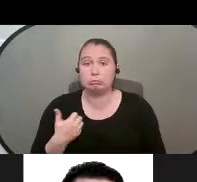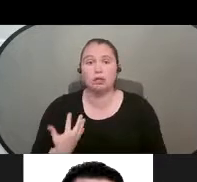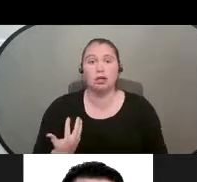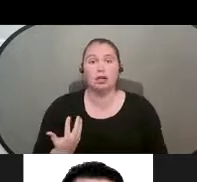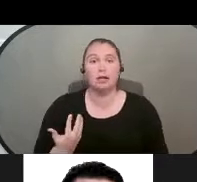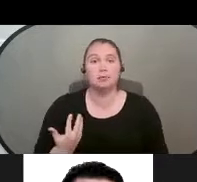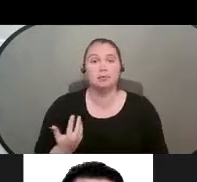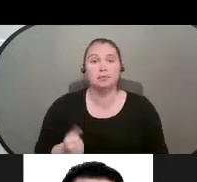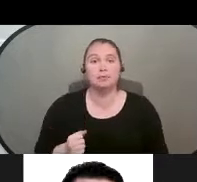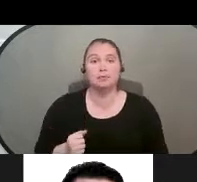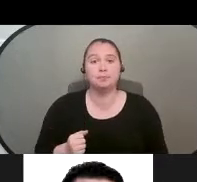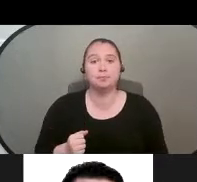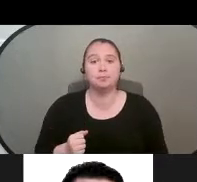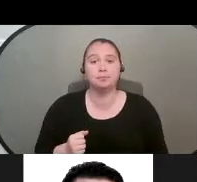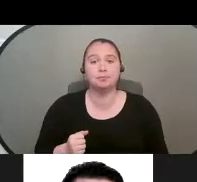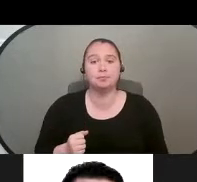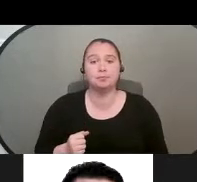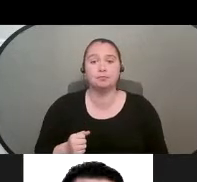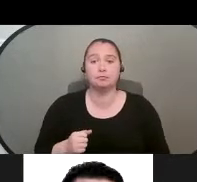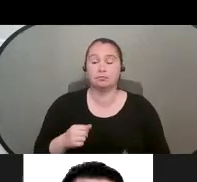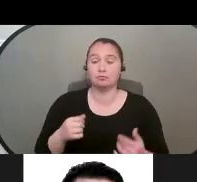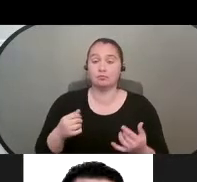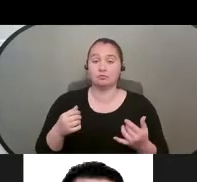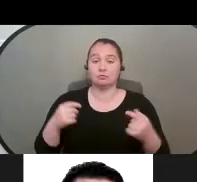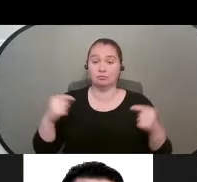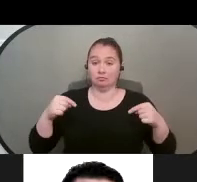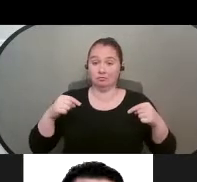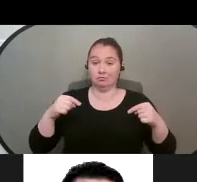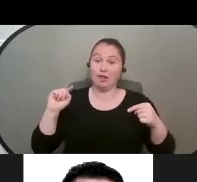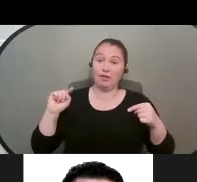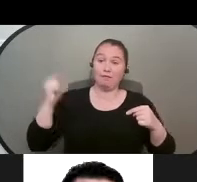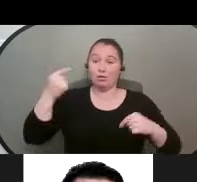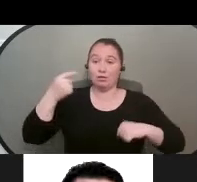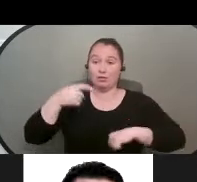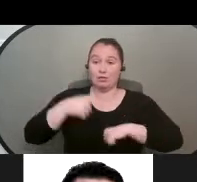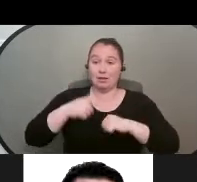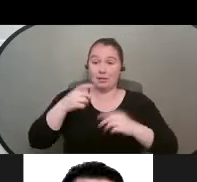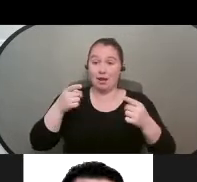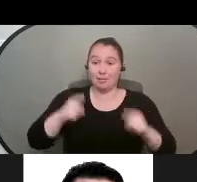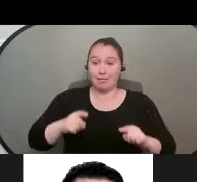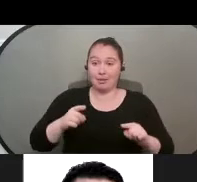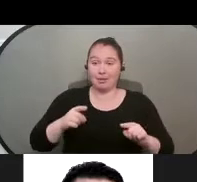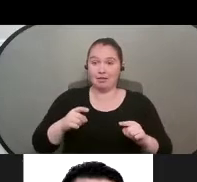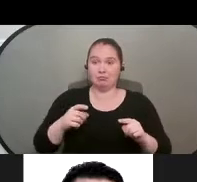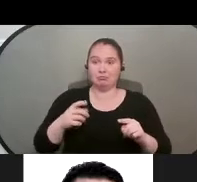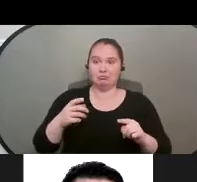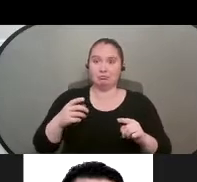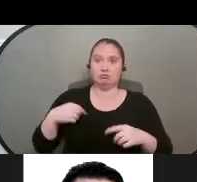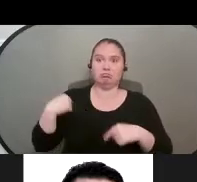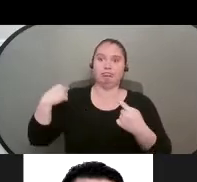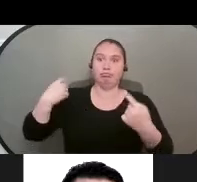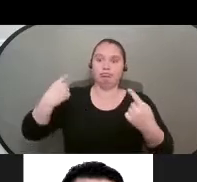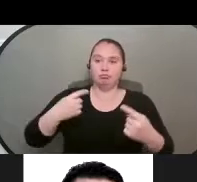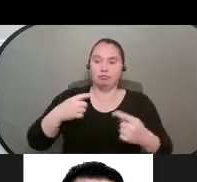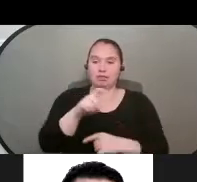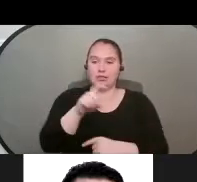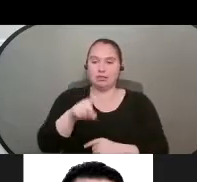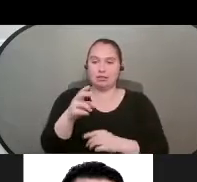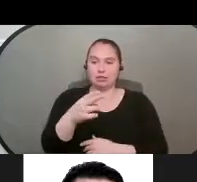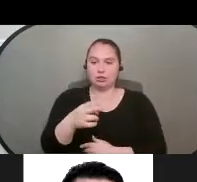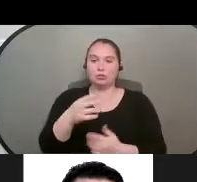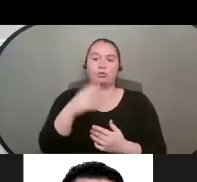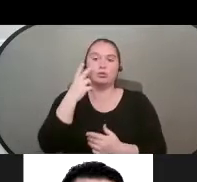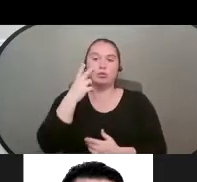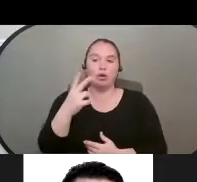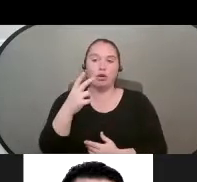So the states, for the first time in our history, we saw a drop in the enrollment. It was